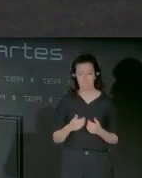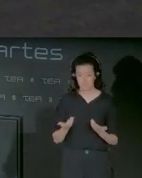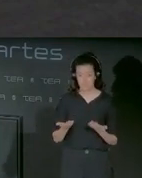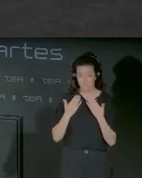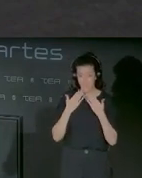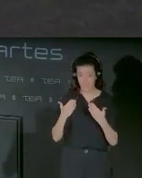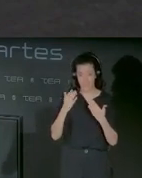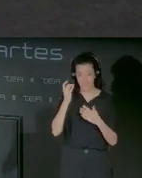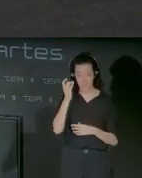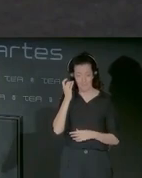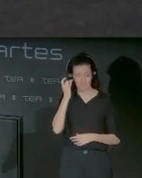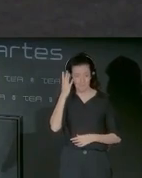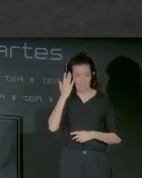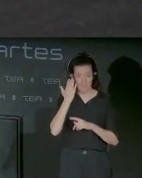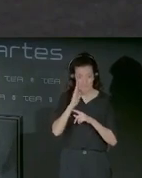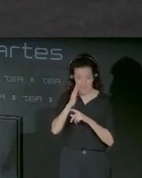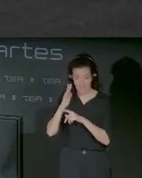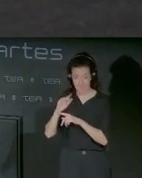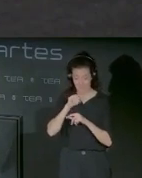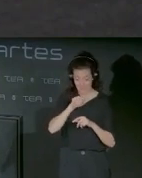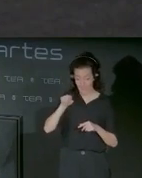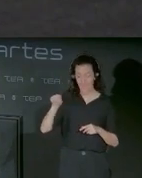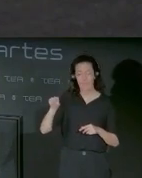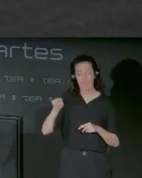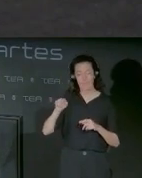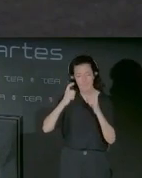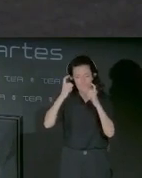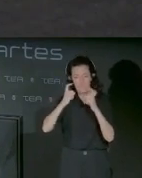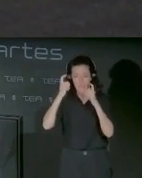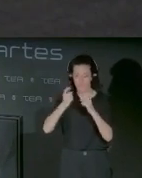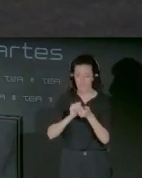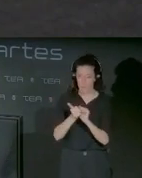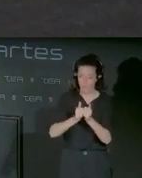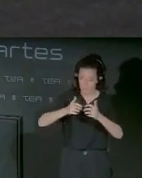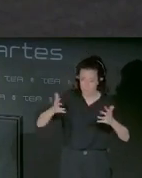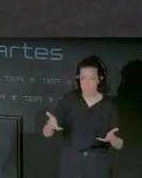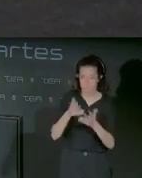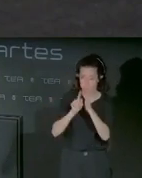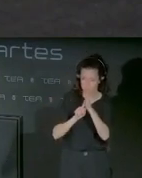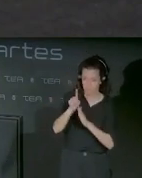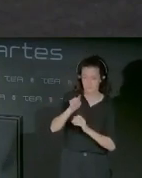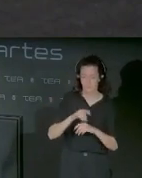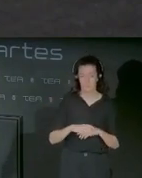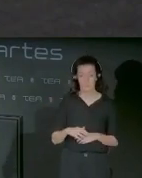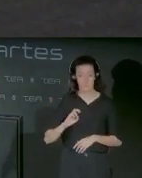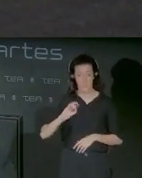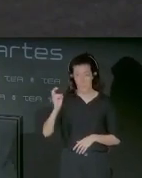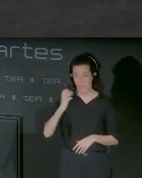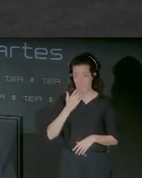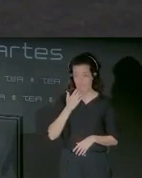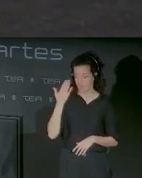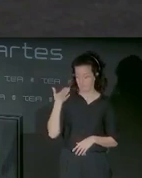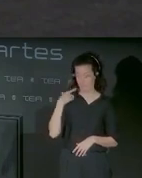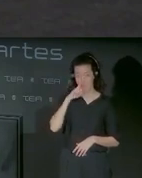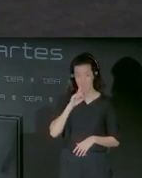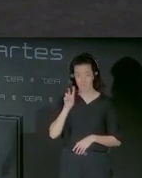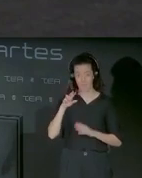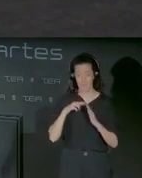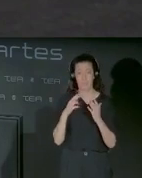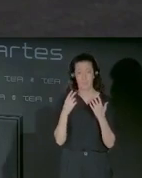Croatia. One more example, in 2018, when these gamers came to the Ministry of Culture, we had